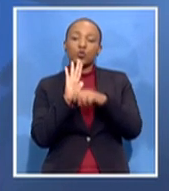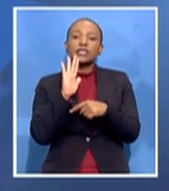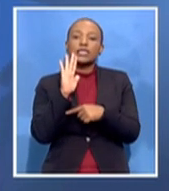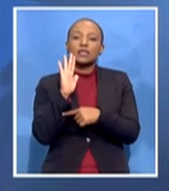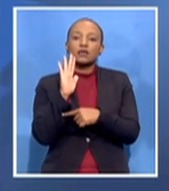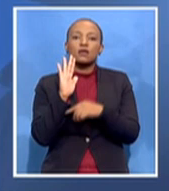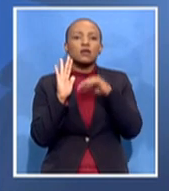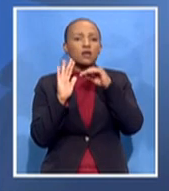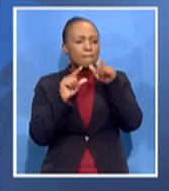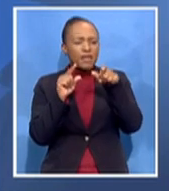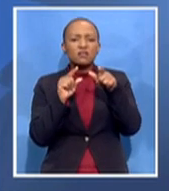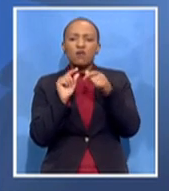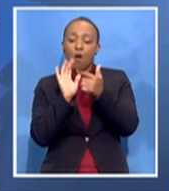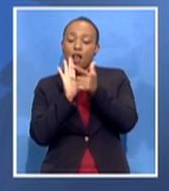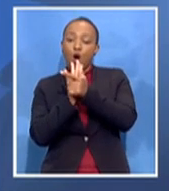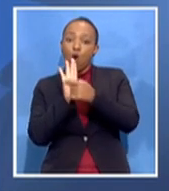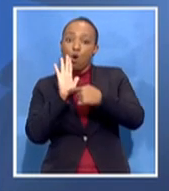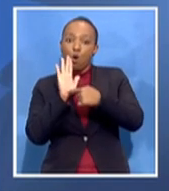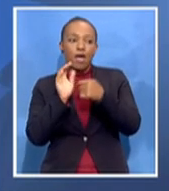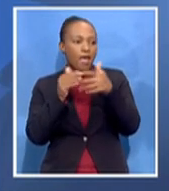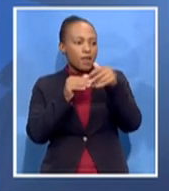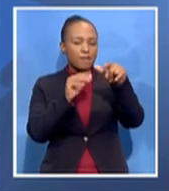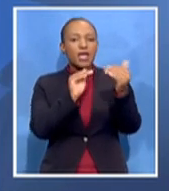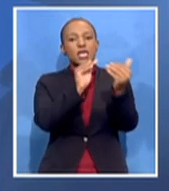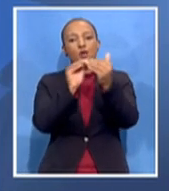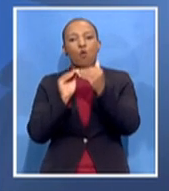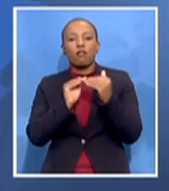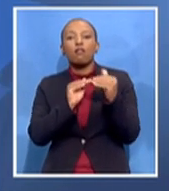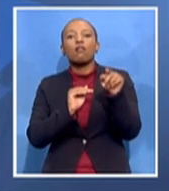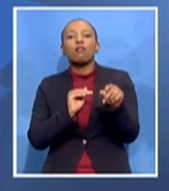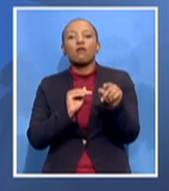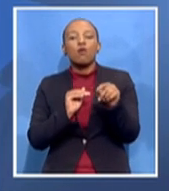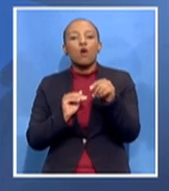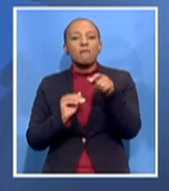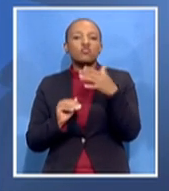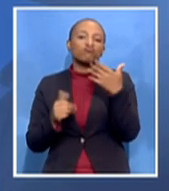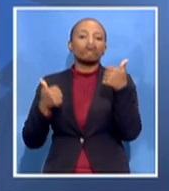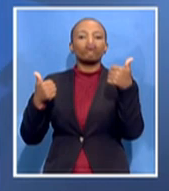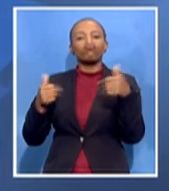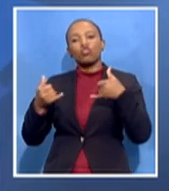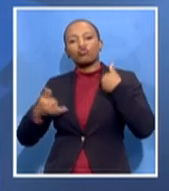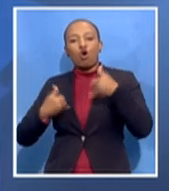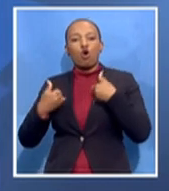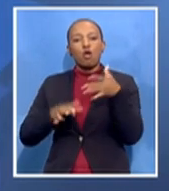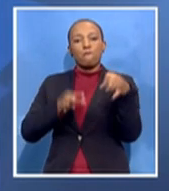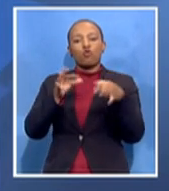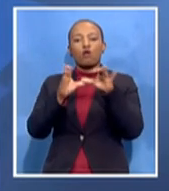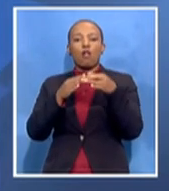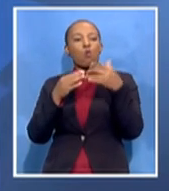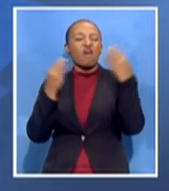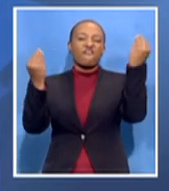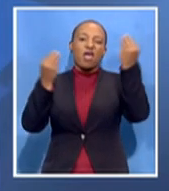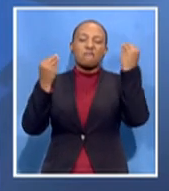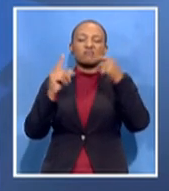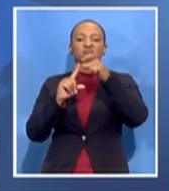that somebody who enjoys political popularity is in a position in which he has committed